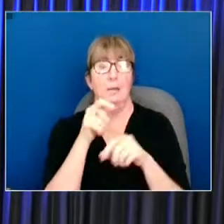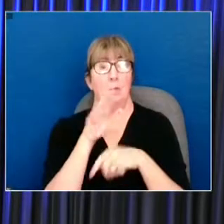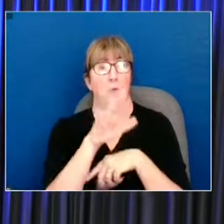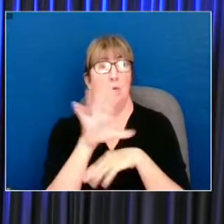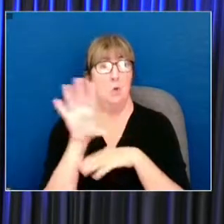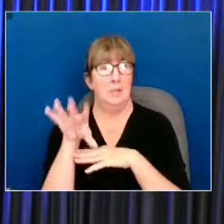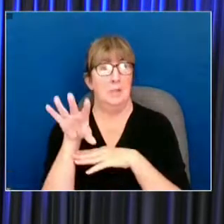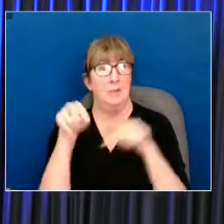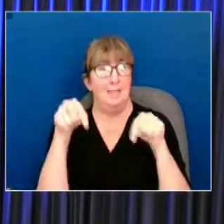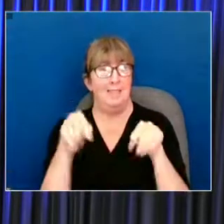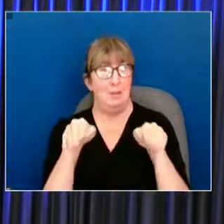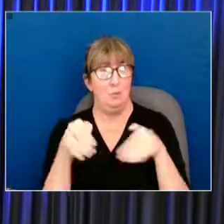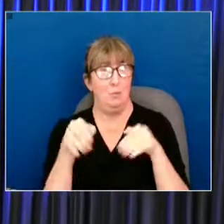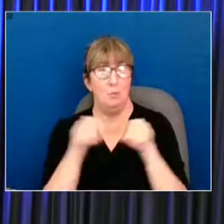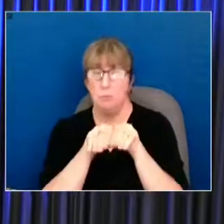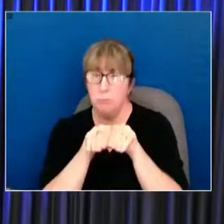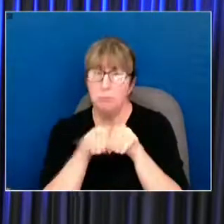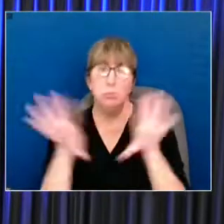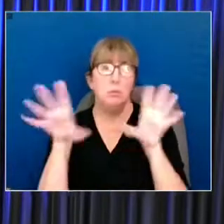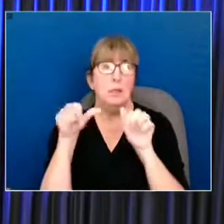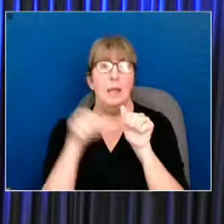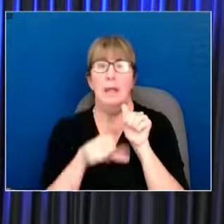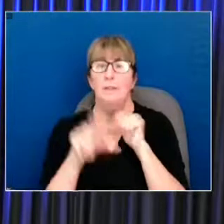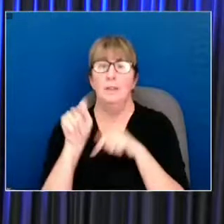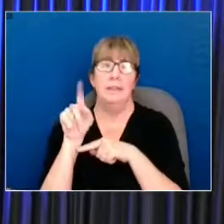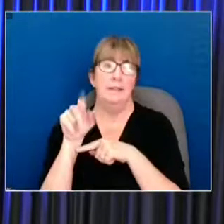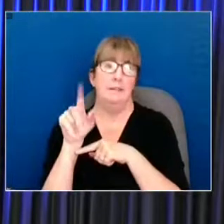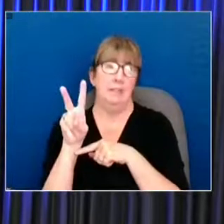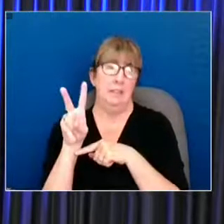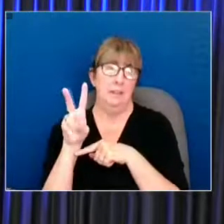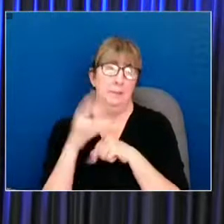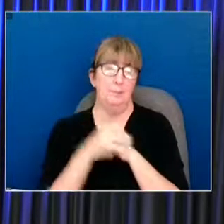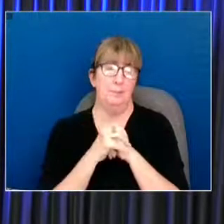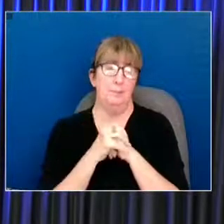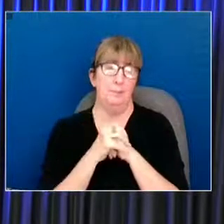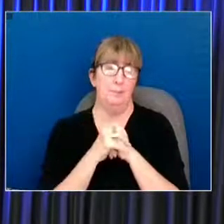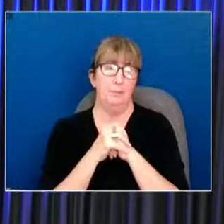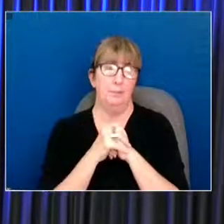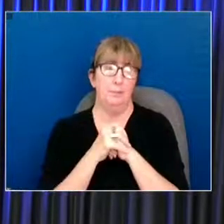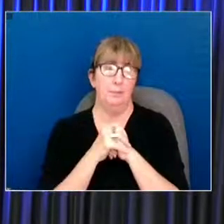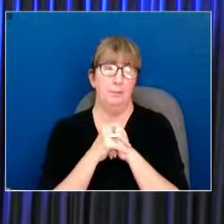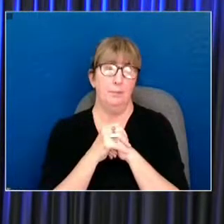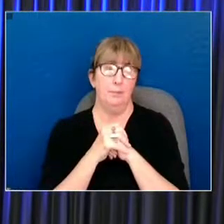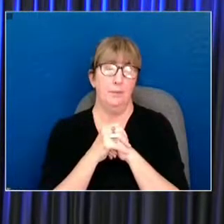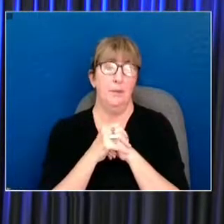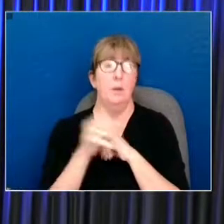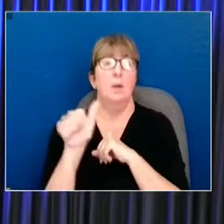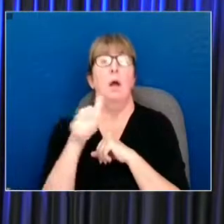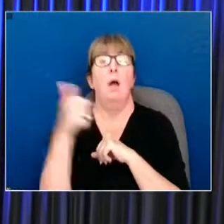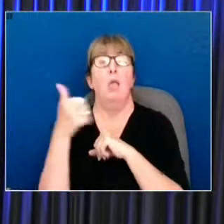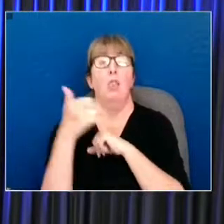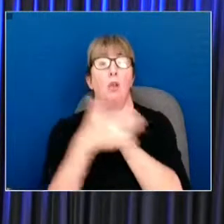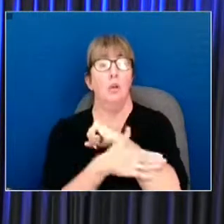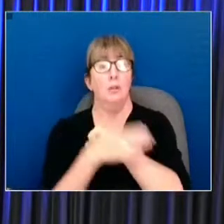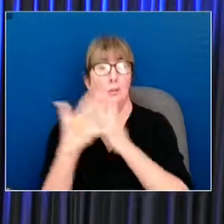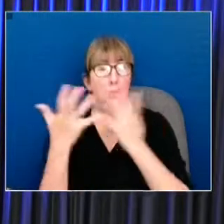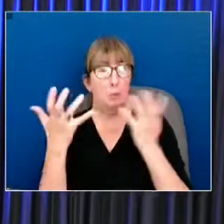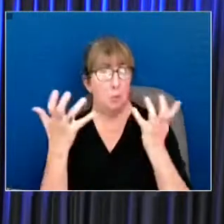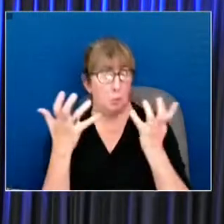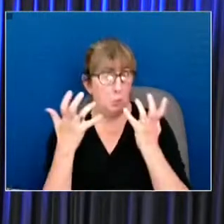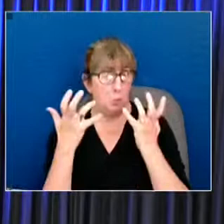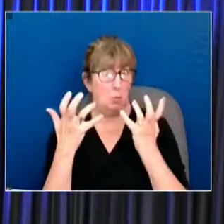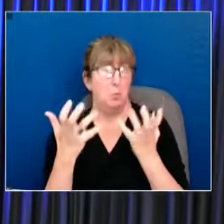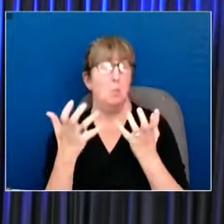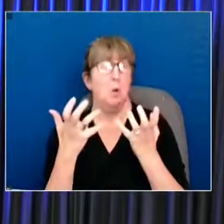go to every television station that has access to the switch. When a foreign country wants to access